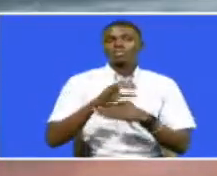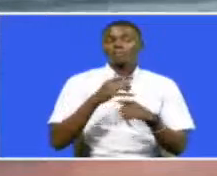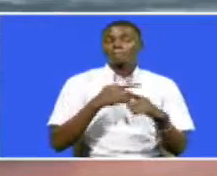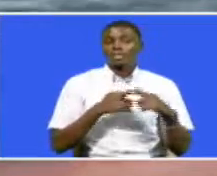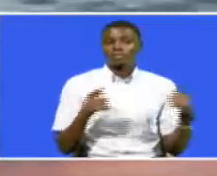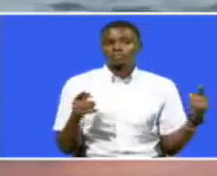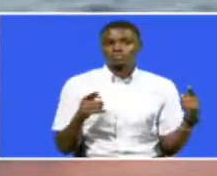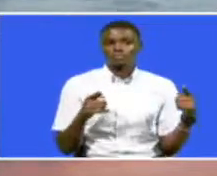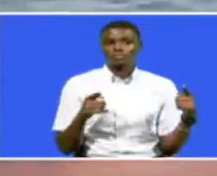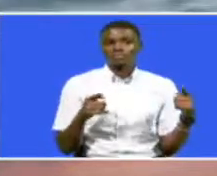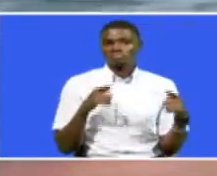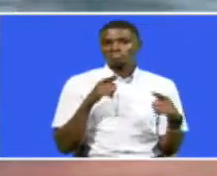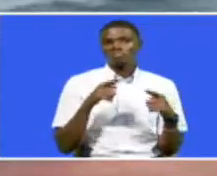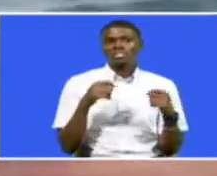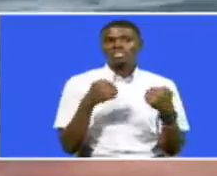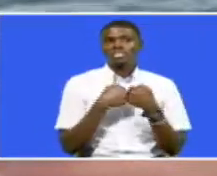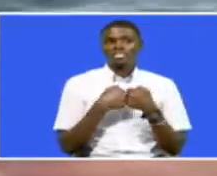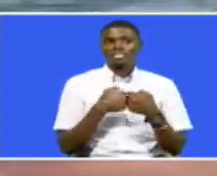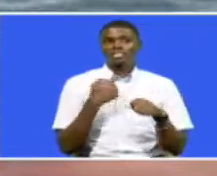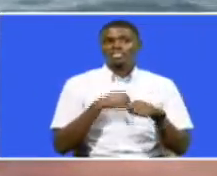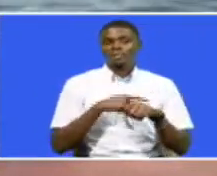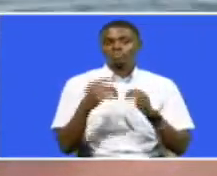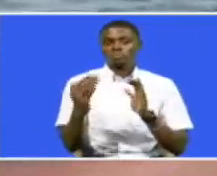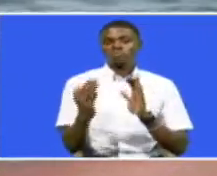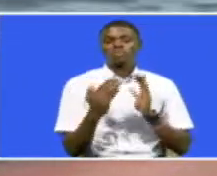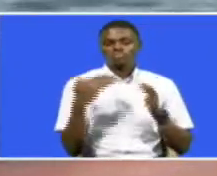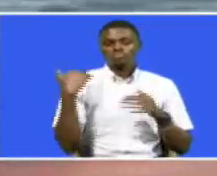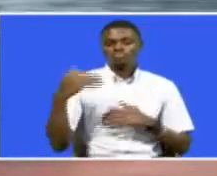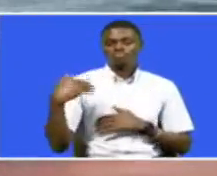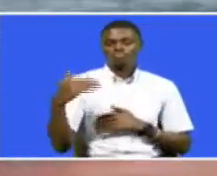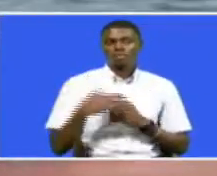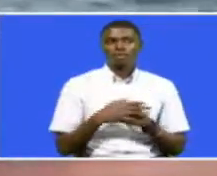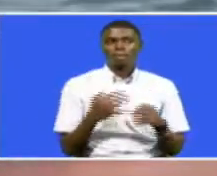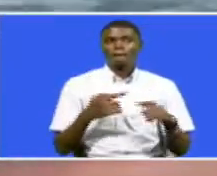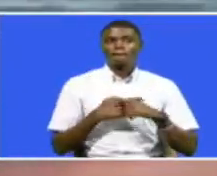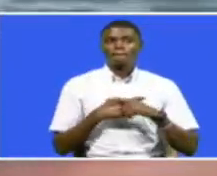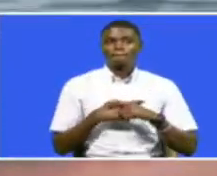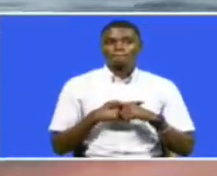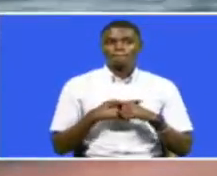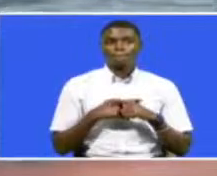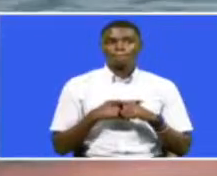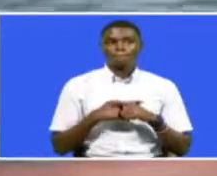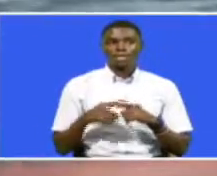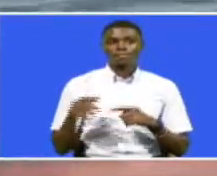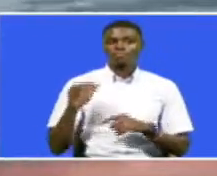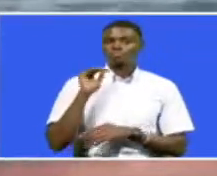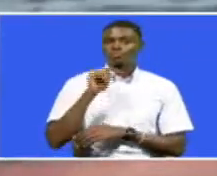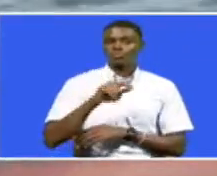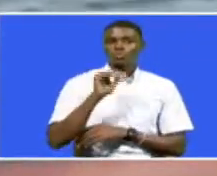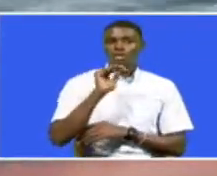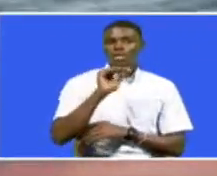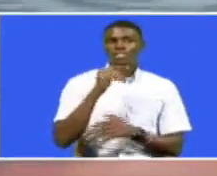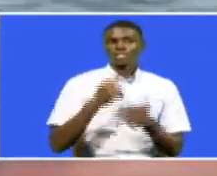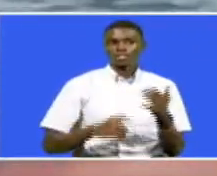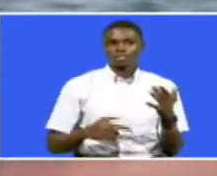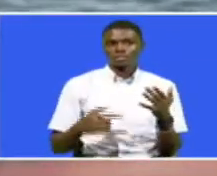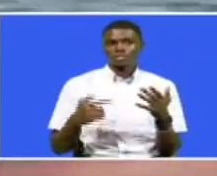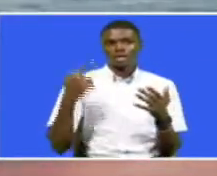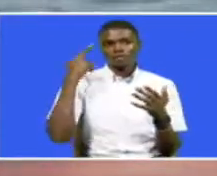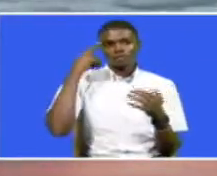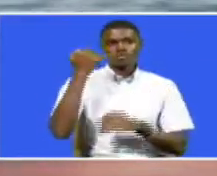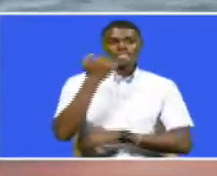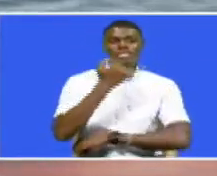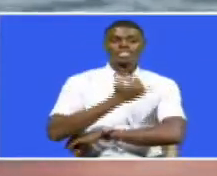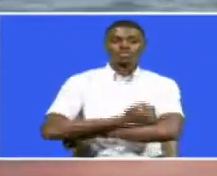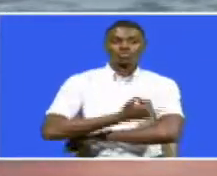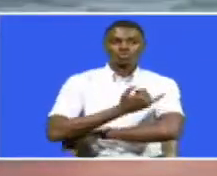but it's a challenge that we encounter on daily basis. But our request is to for the